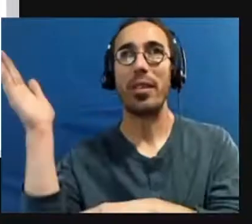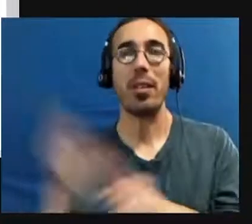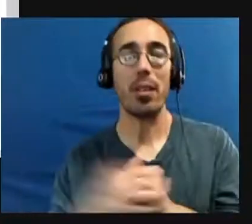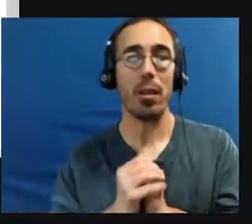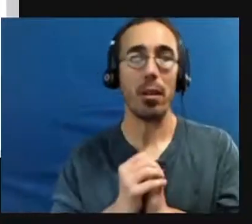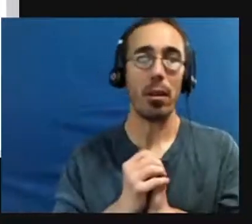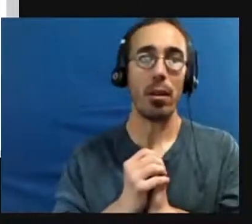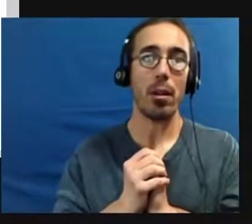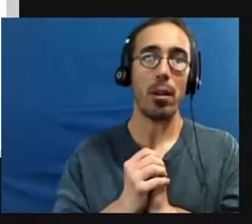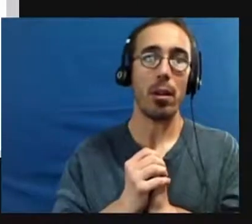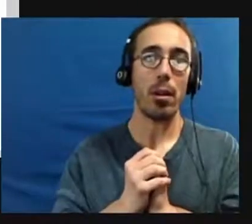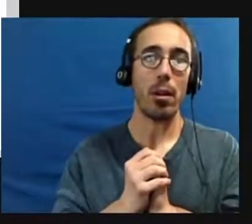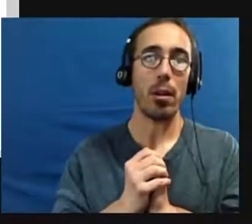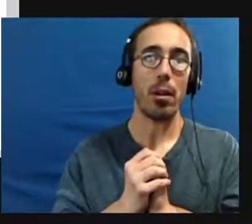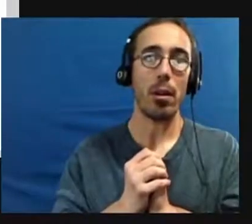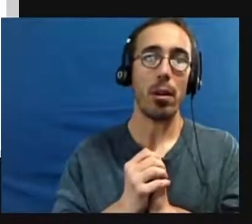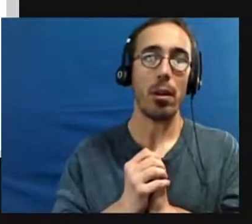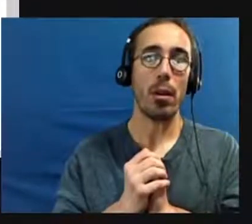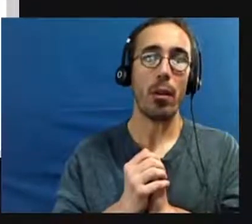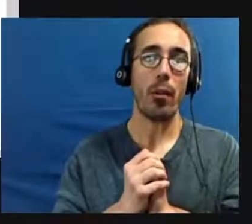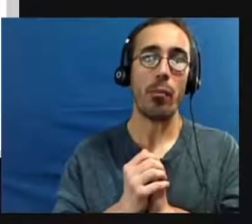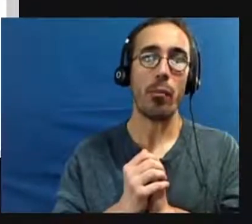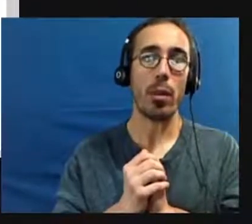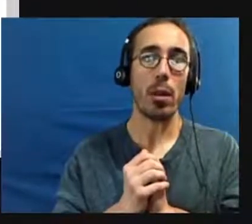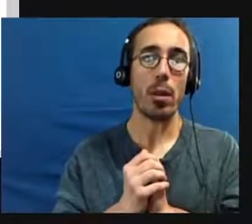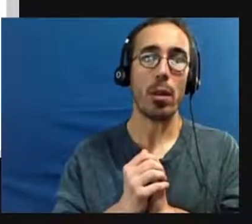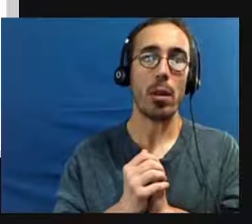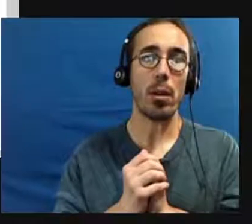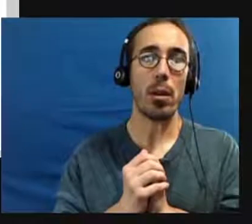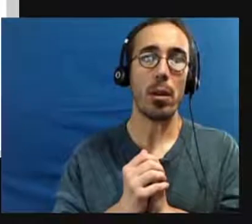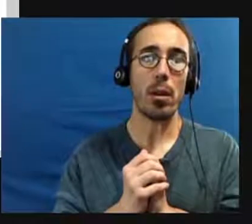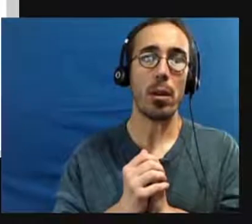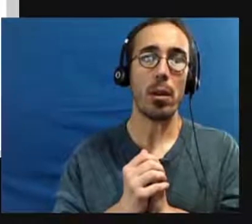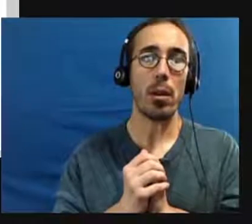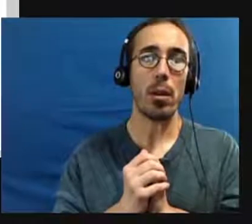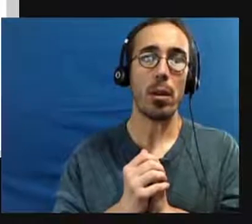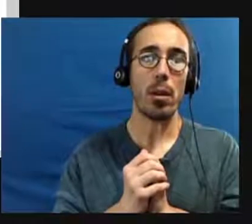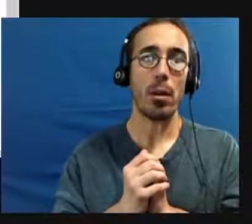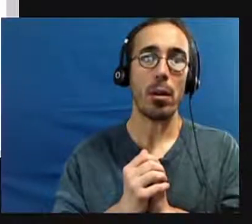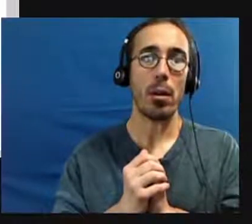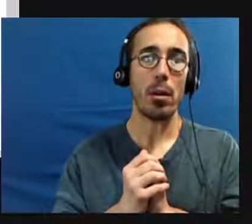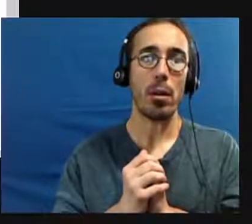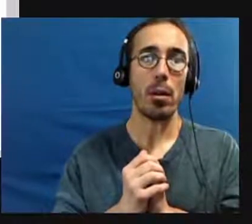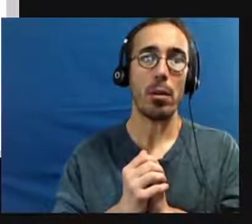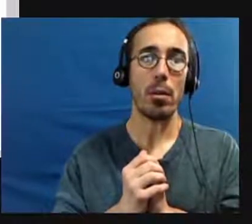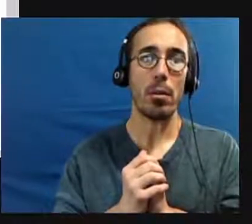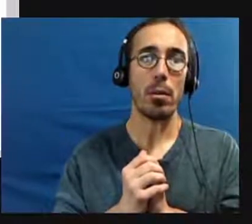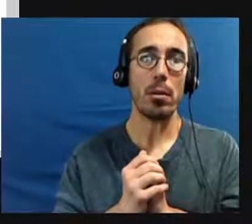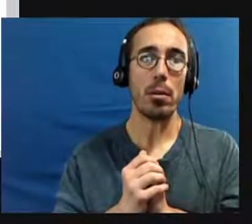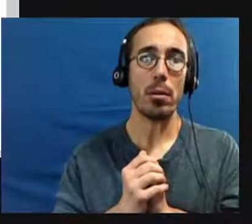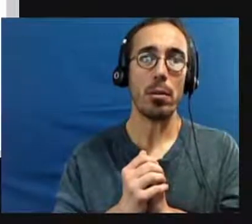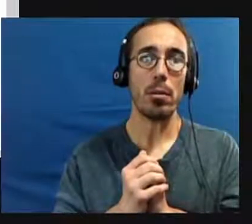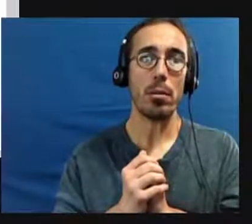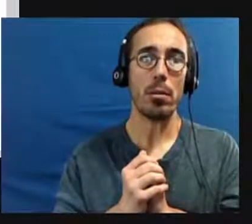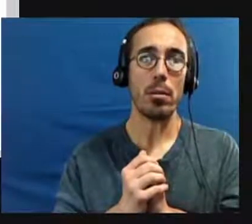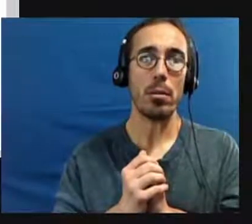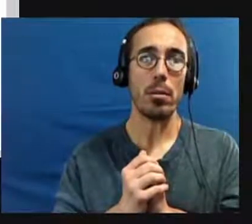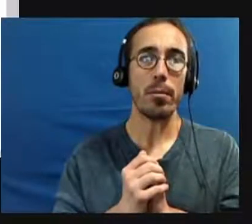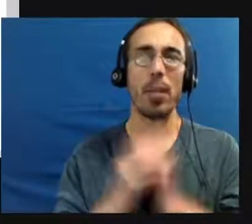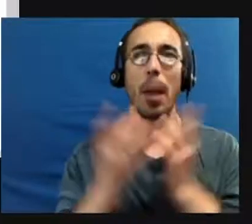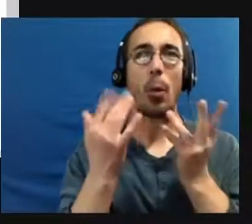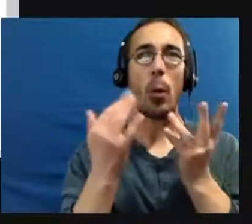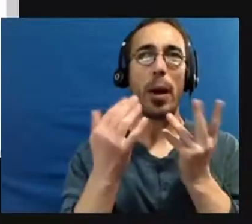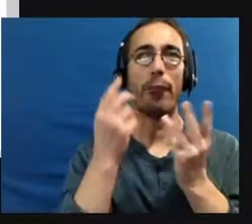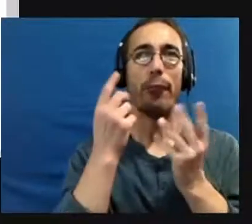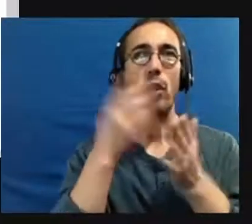So we're gonna just take a second to get some answers before I move on and